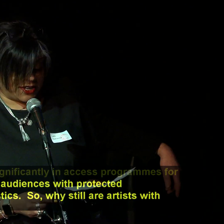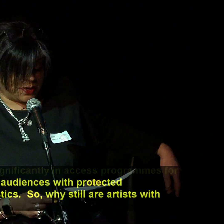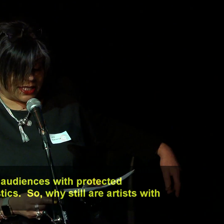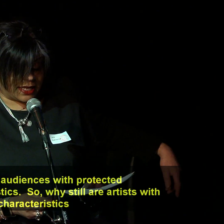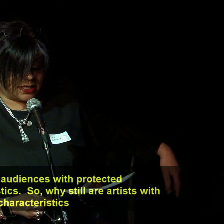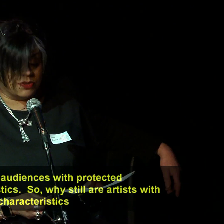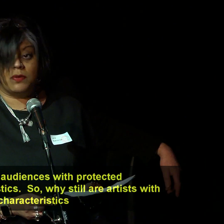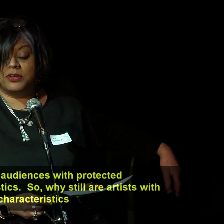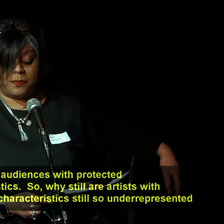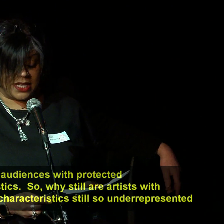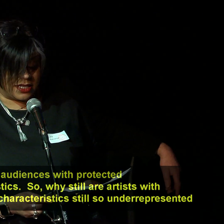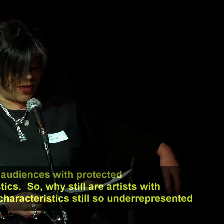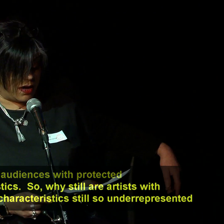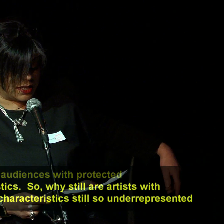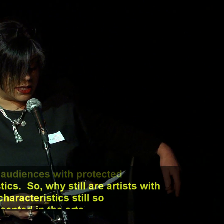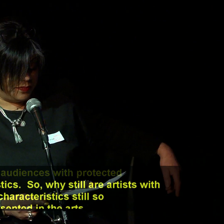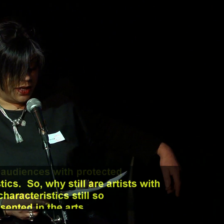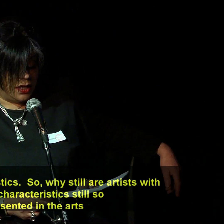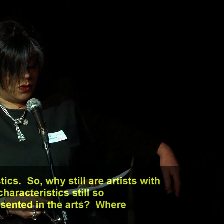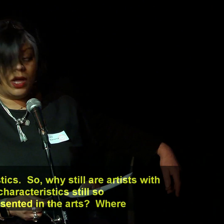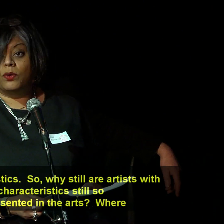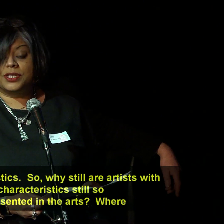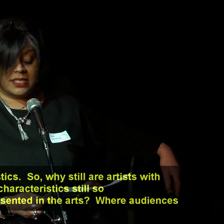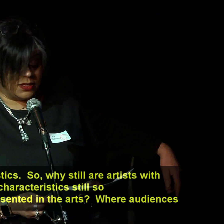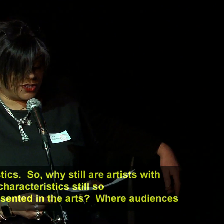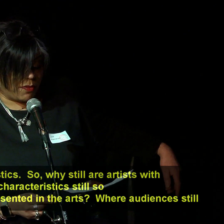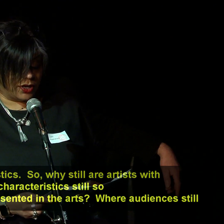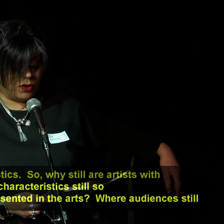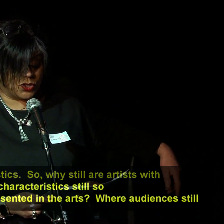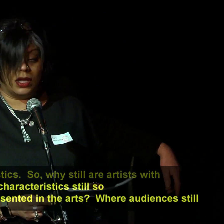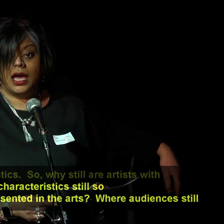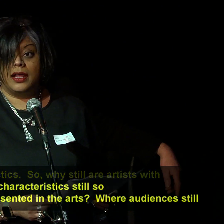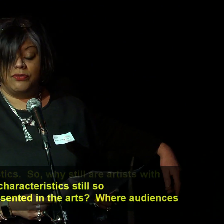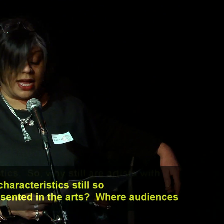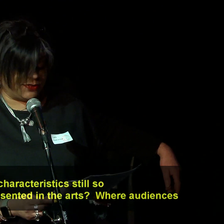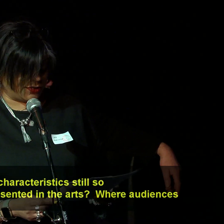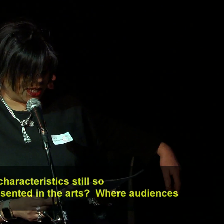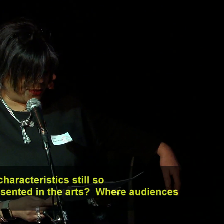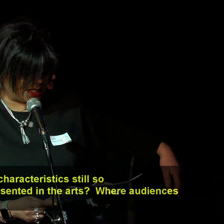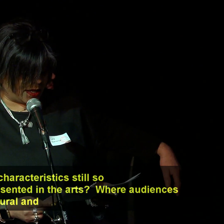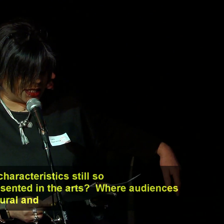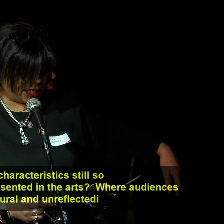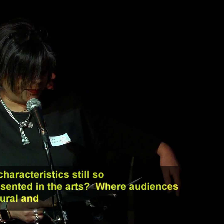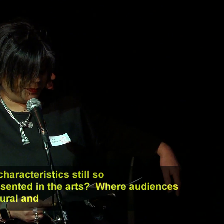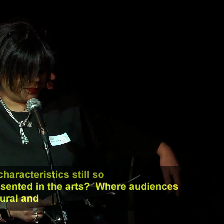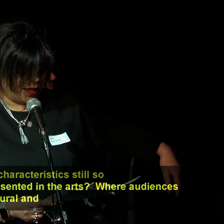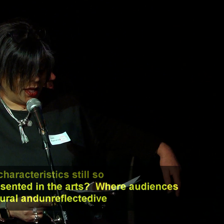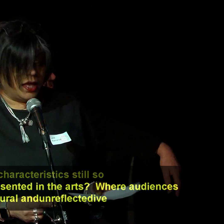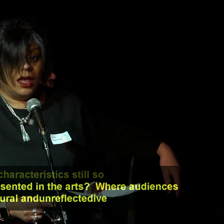protected characteristics still so underrepresented in the arts? Why are audiences still so monocultural and unreflective of contemporary